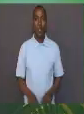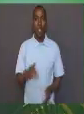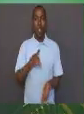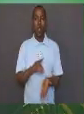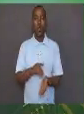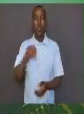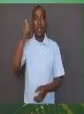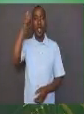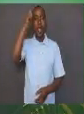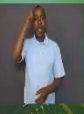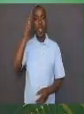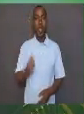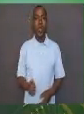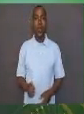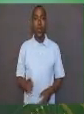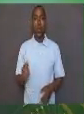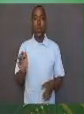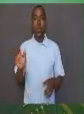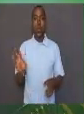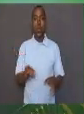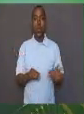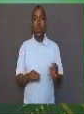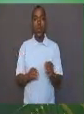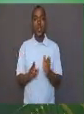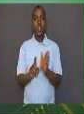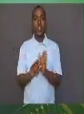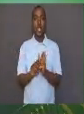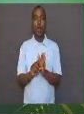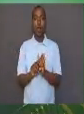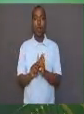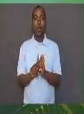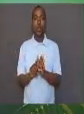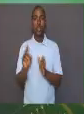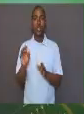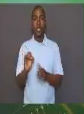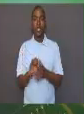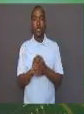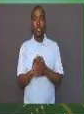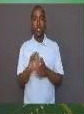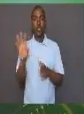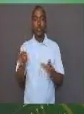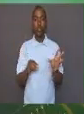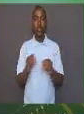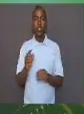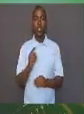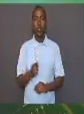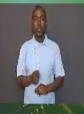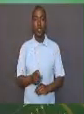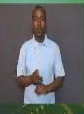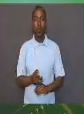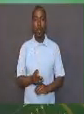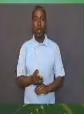Dr. Akiliu collected a sample of living snails as well as